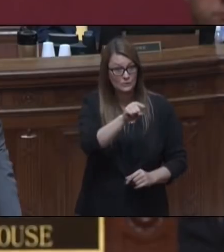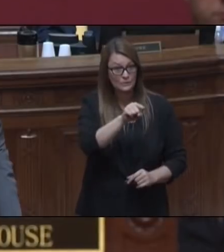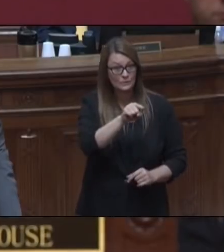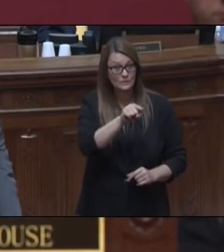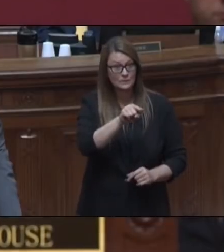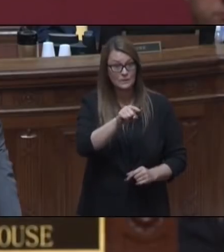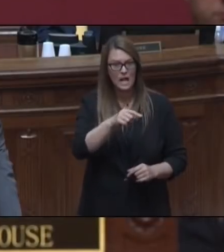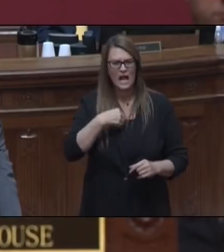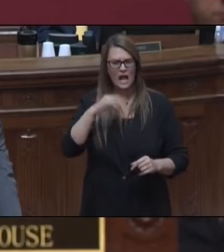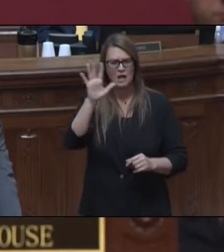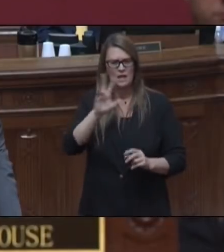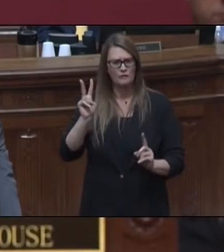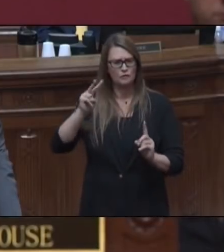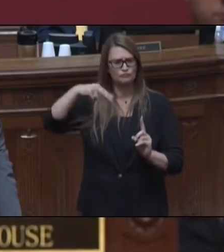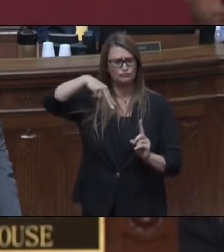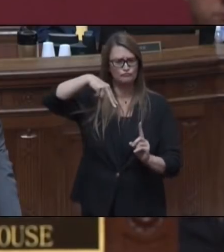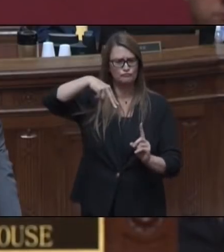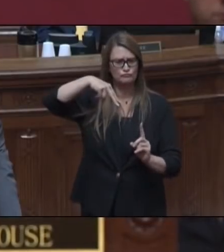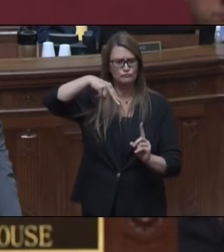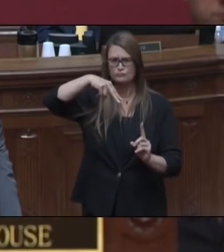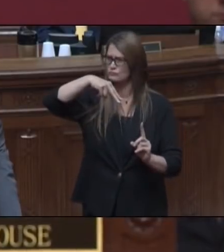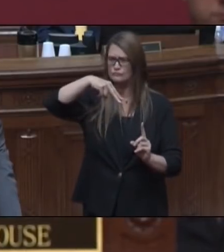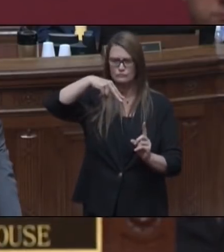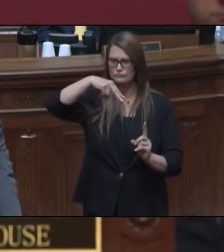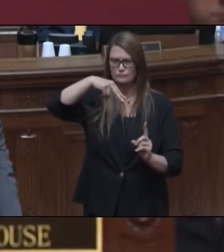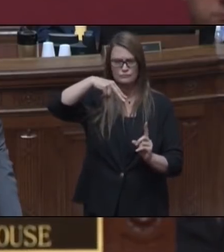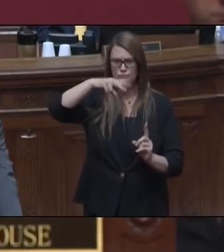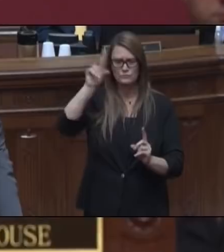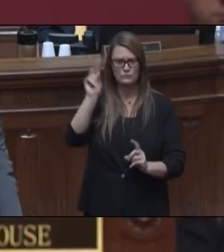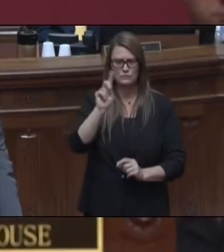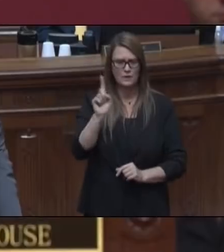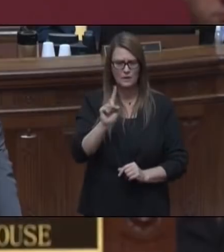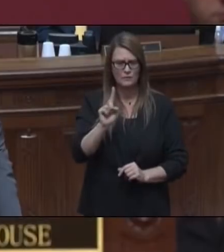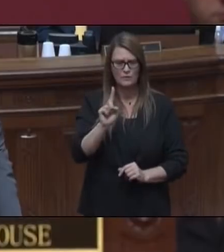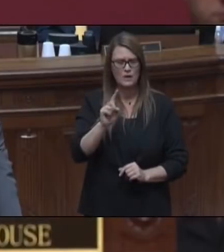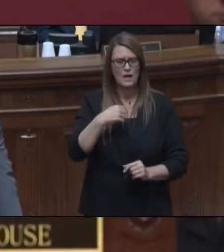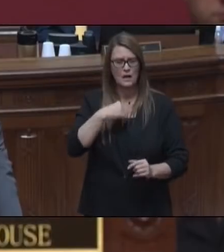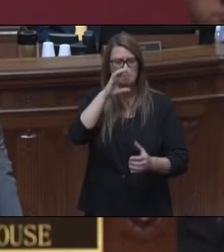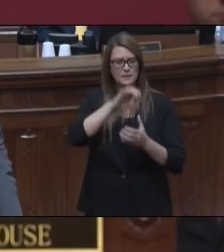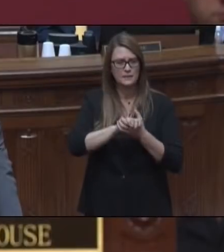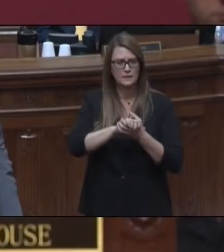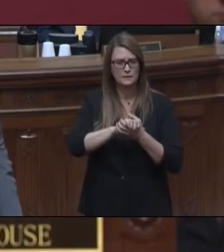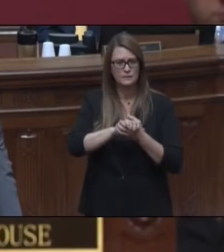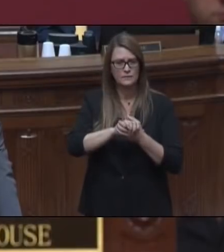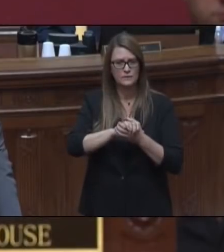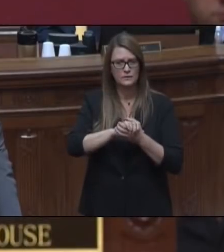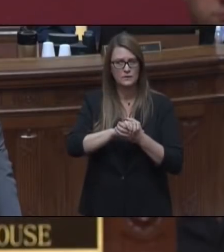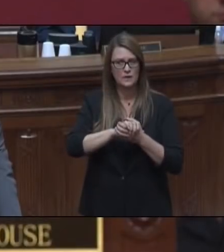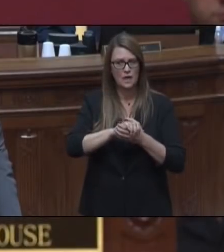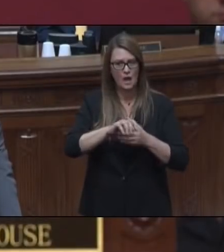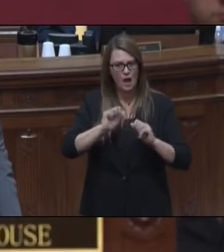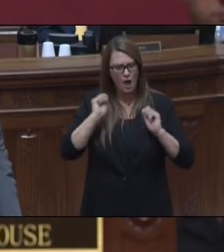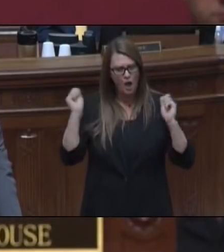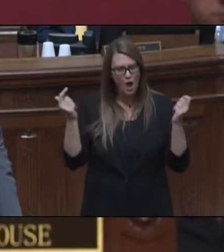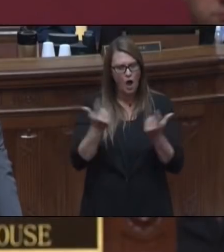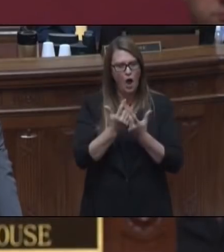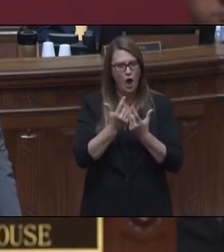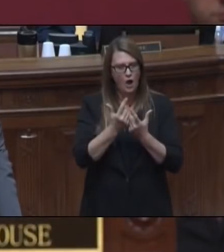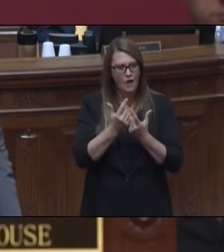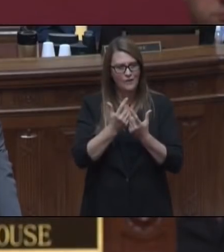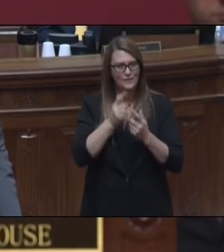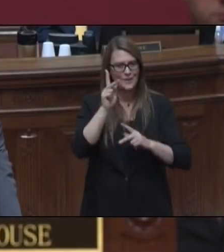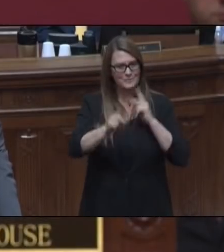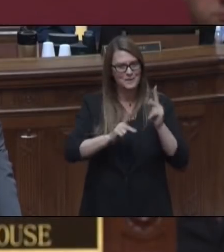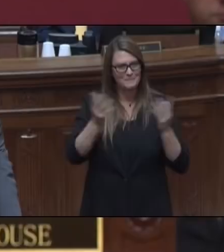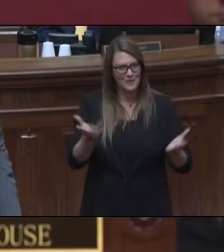talking down to anybody. I don't believe in it. I absolutely believe that of all the frogs, I am the